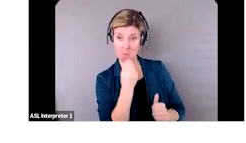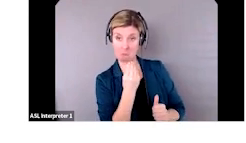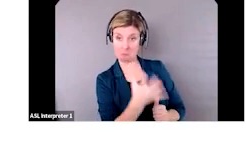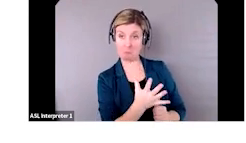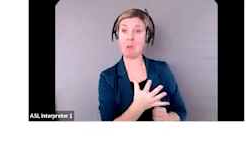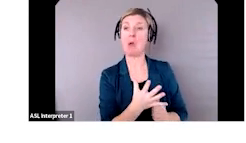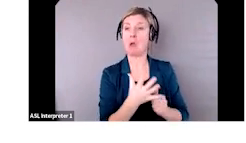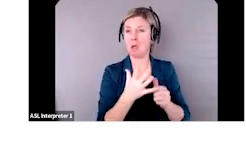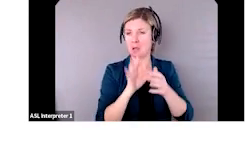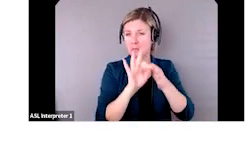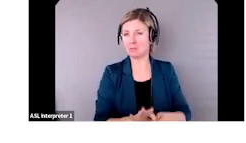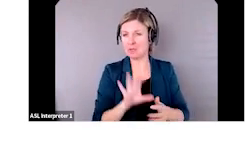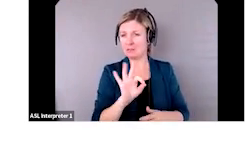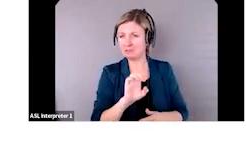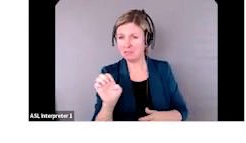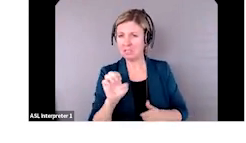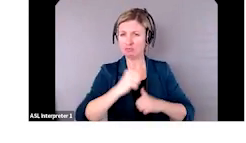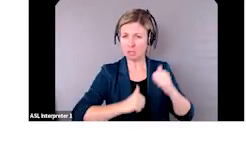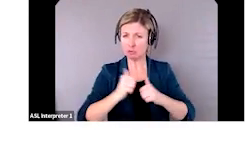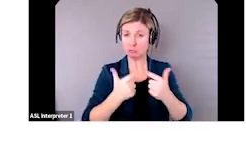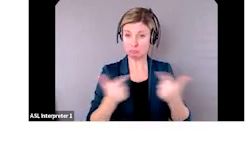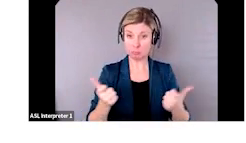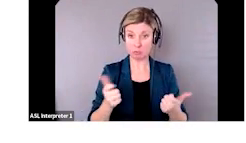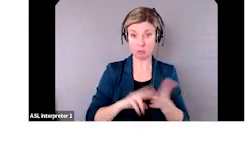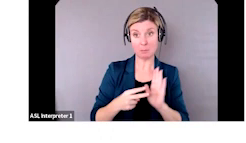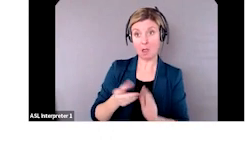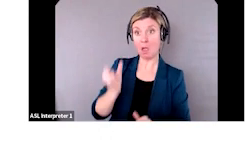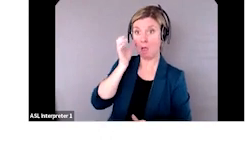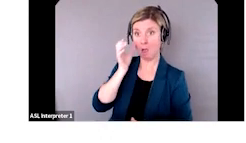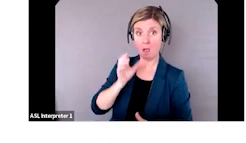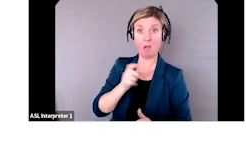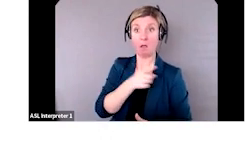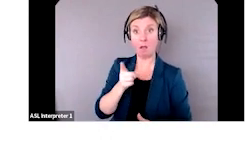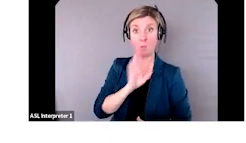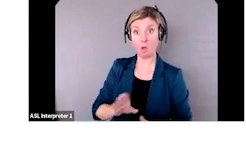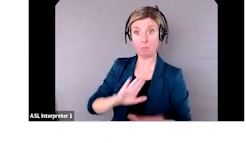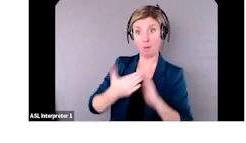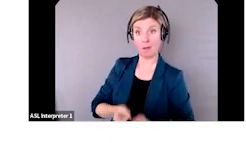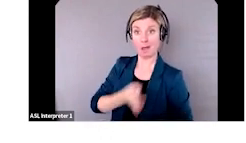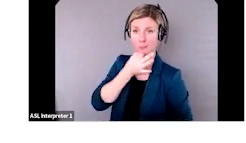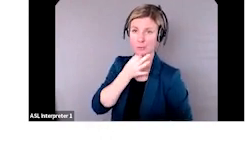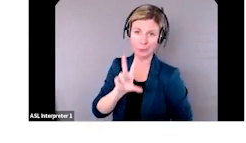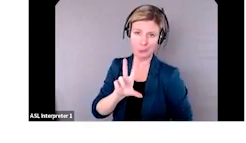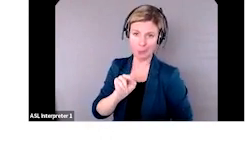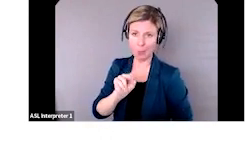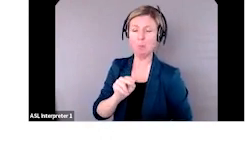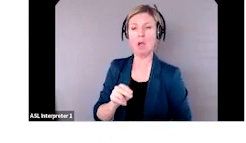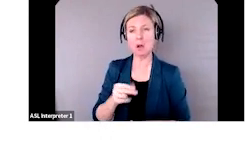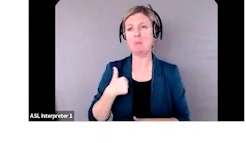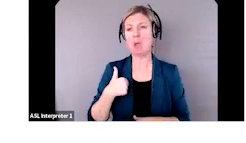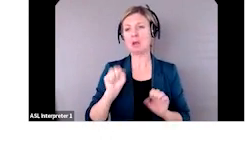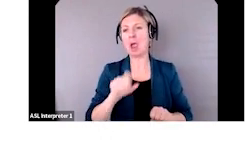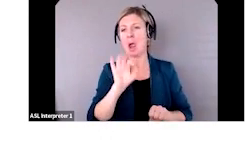structure, but there are some tools in here to make you aware, and then we can certainly dig deeper as necessary later.